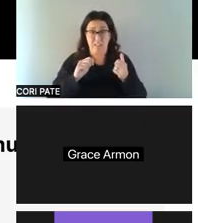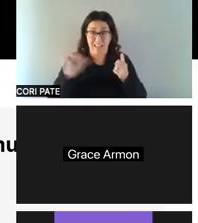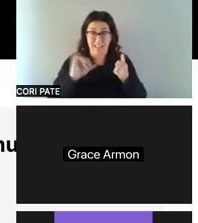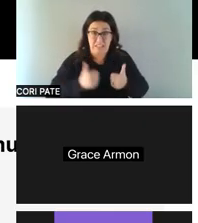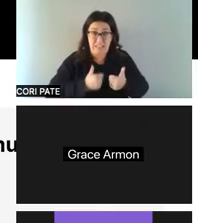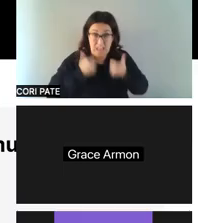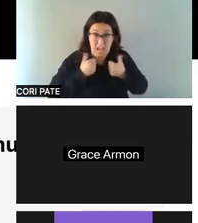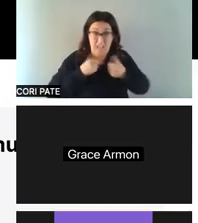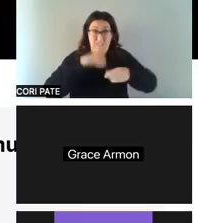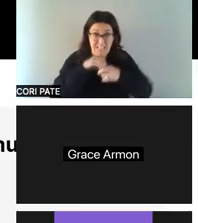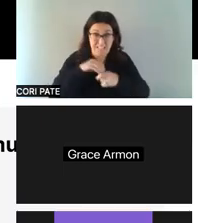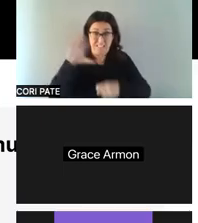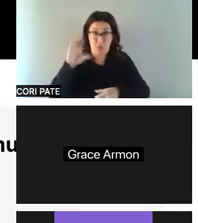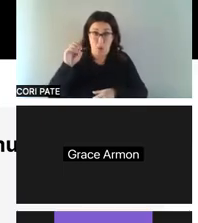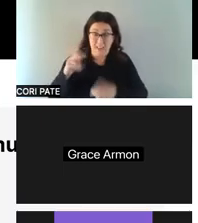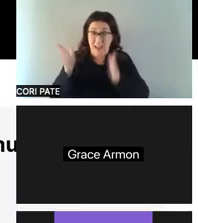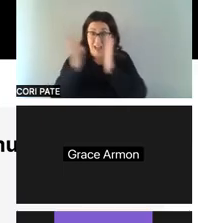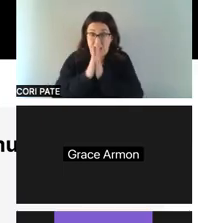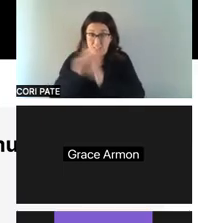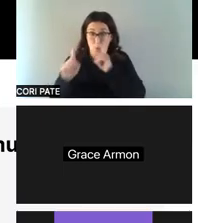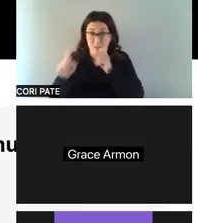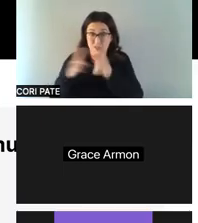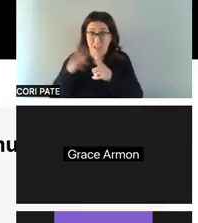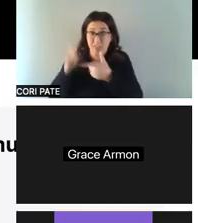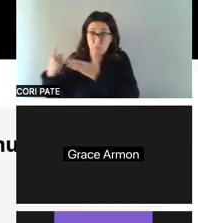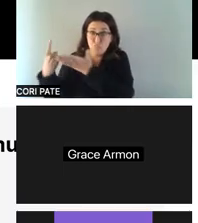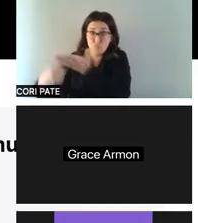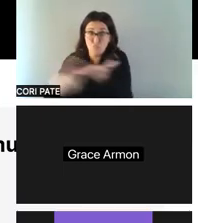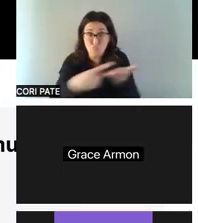ask those questions and just build that discussion within the